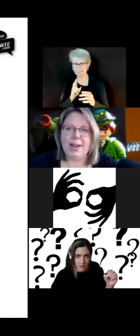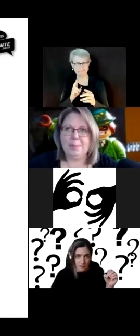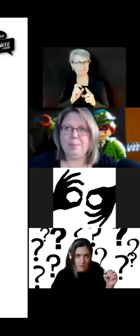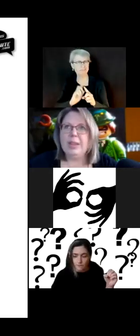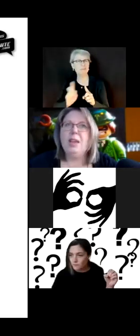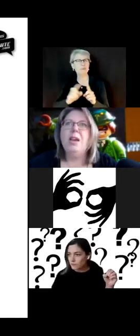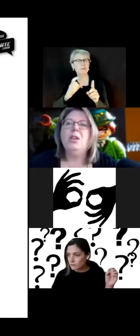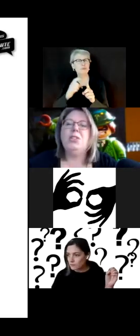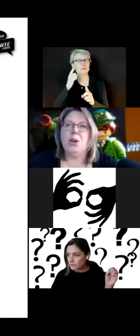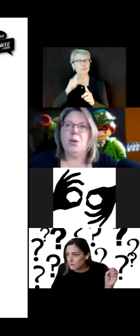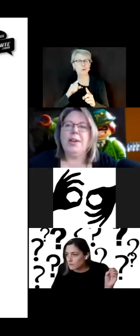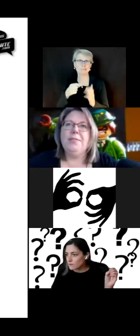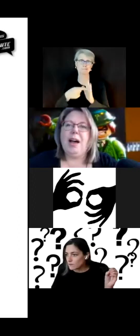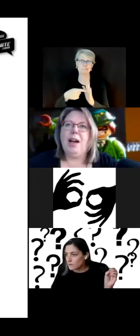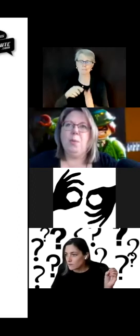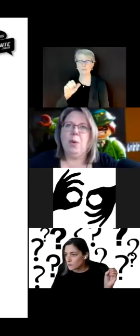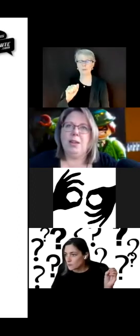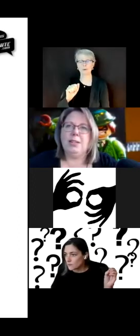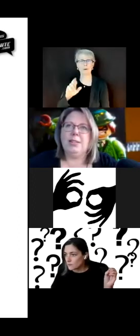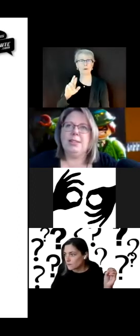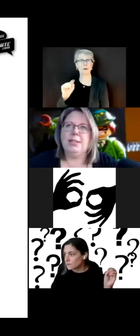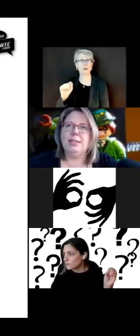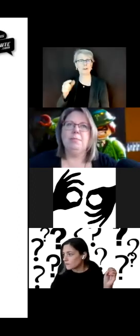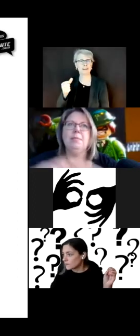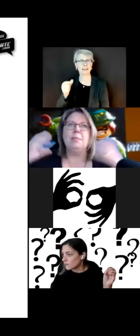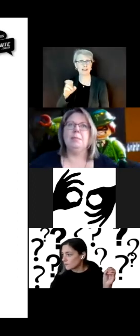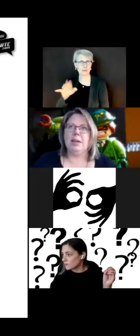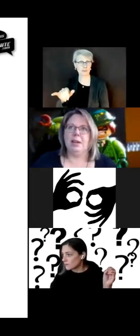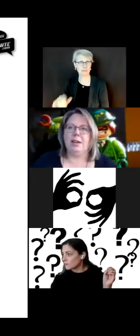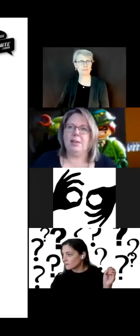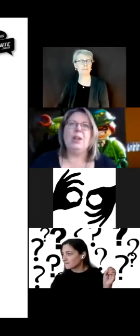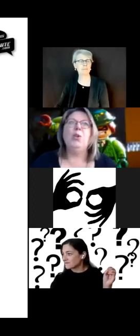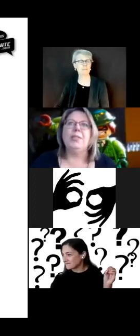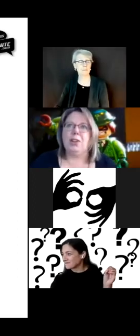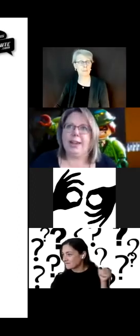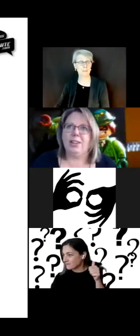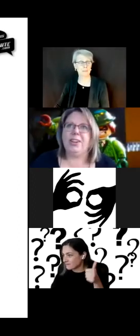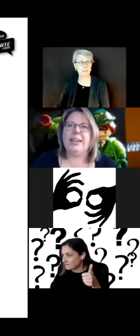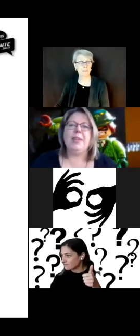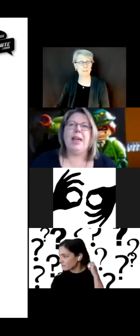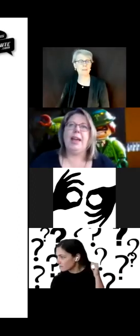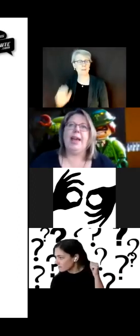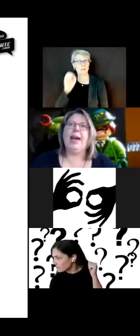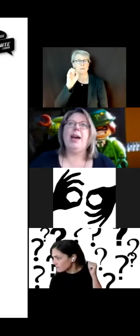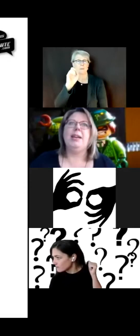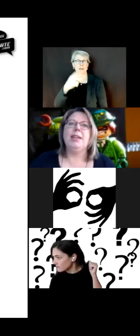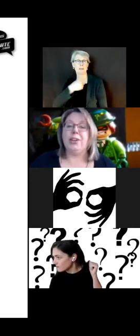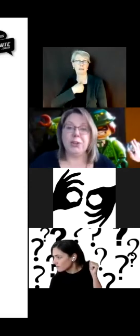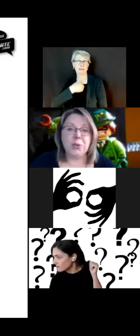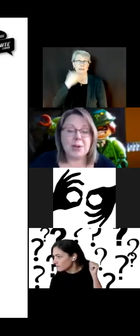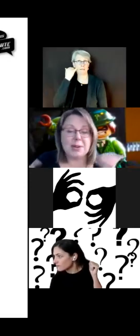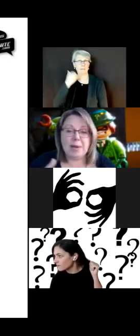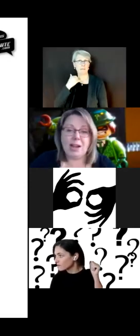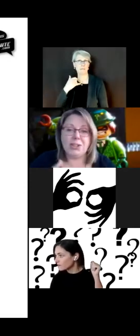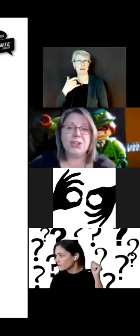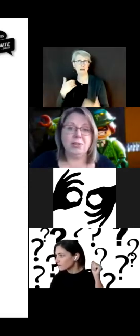Okay. So if I was an owner of an art gallery and I knew